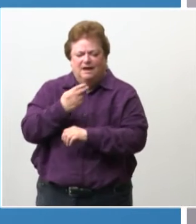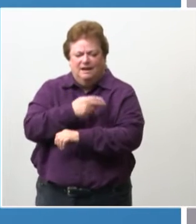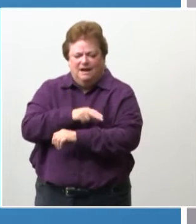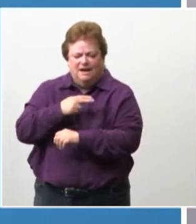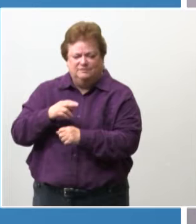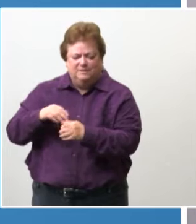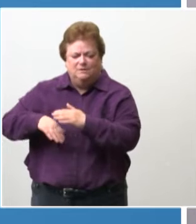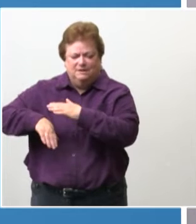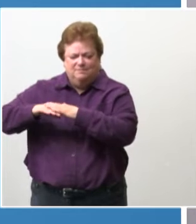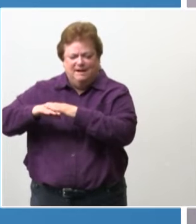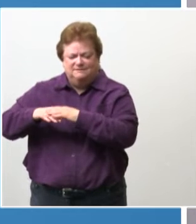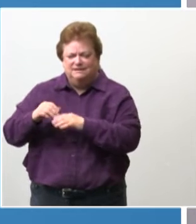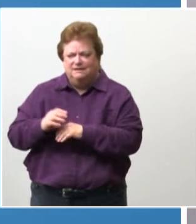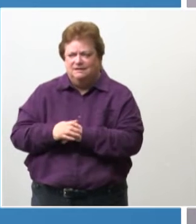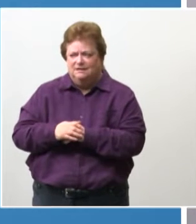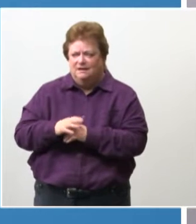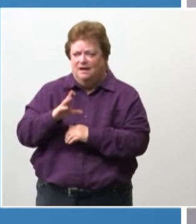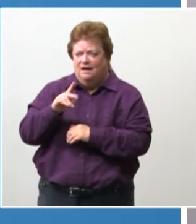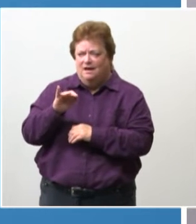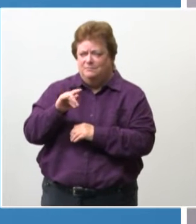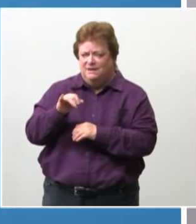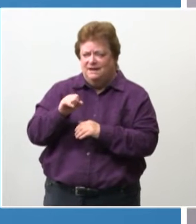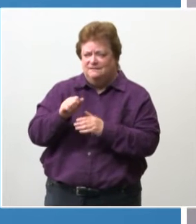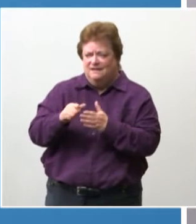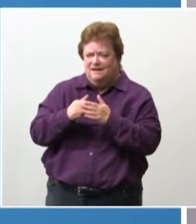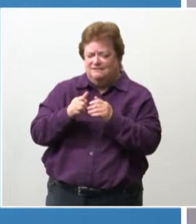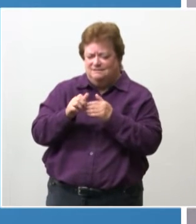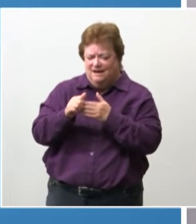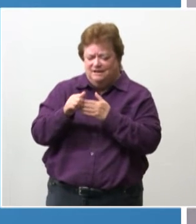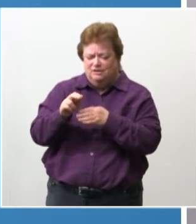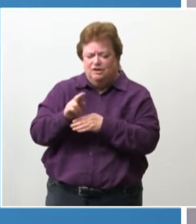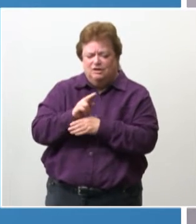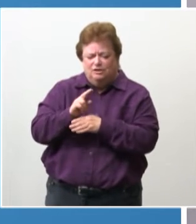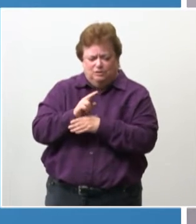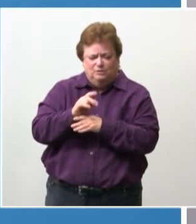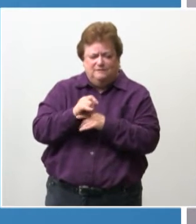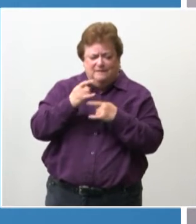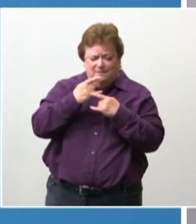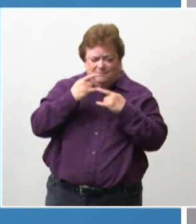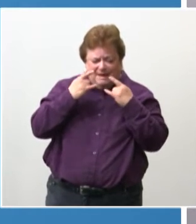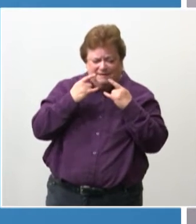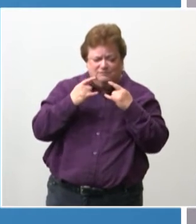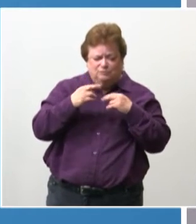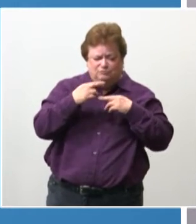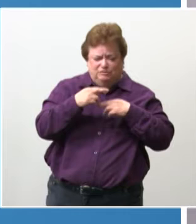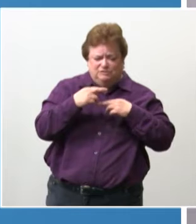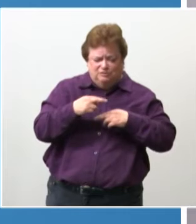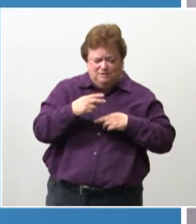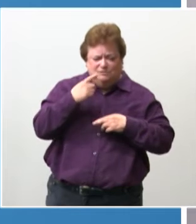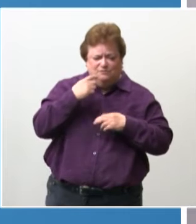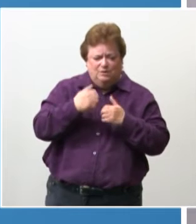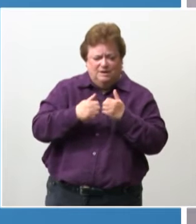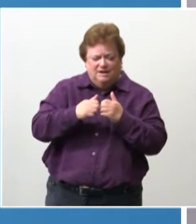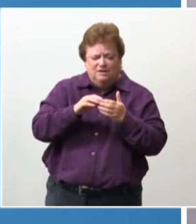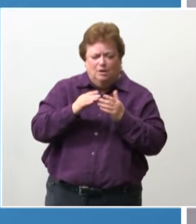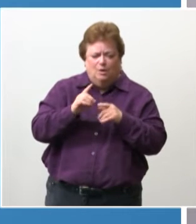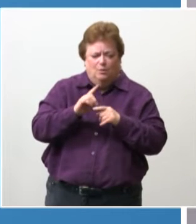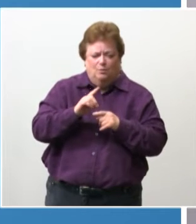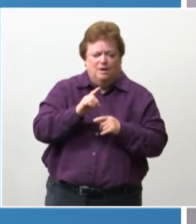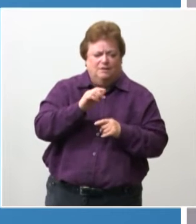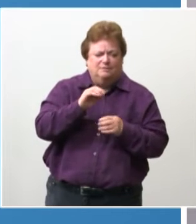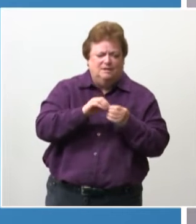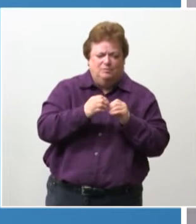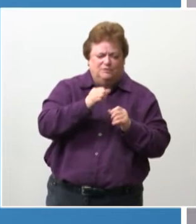hospital capacity. The updated guidance eases mask restrictions for communities where cases aren't high